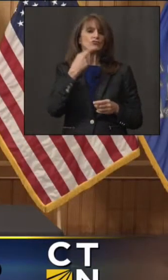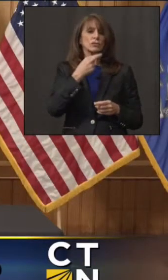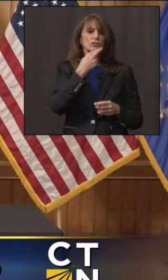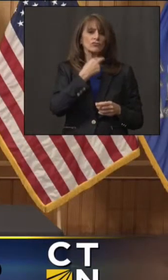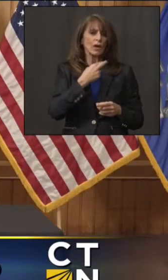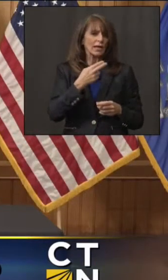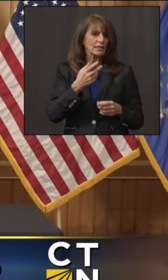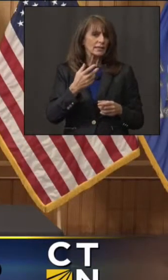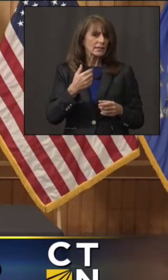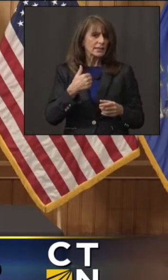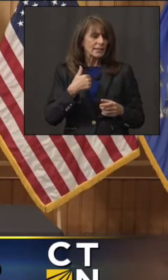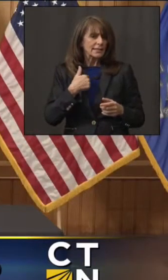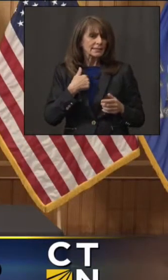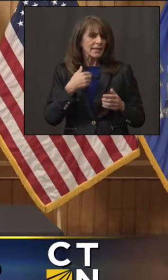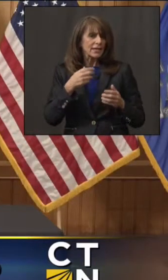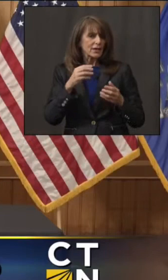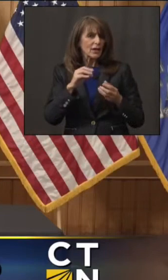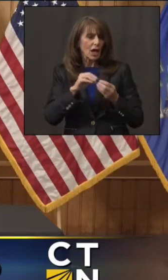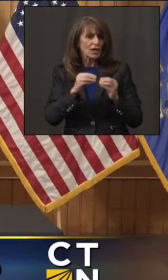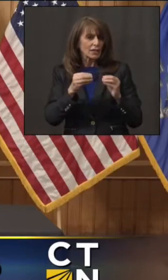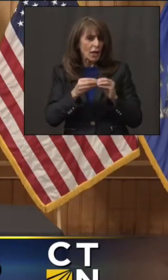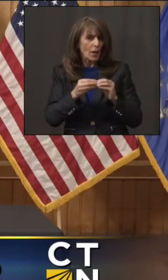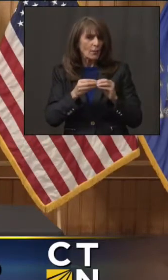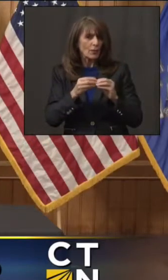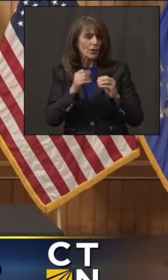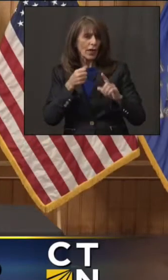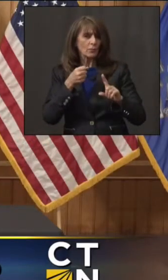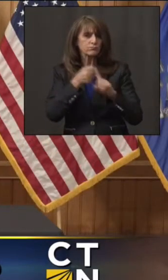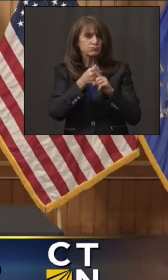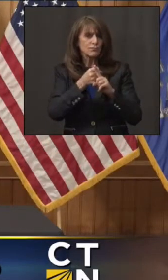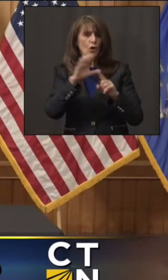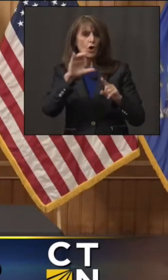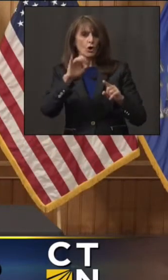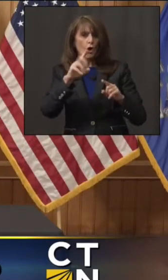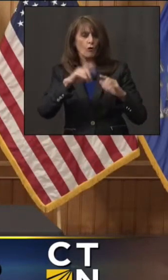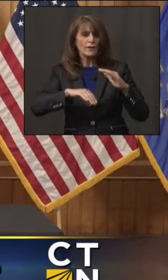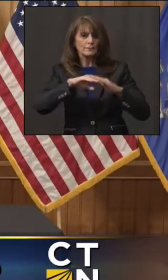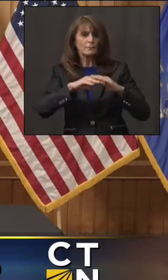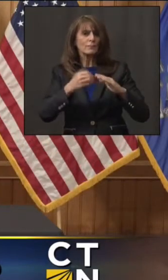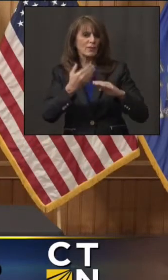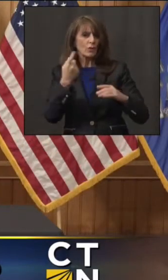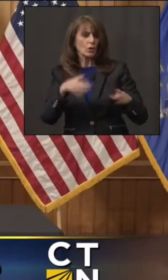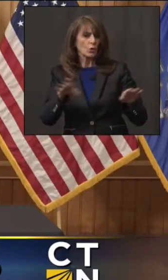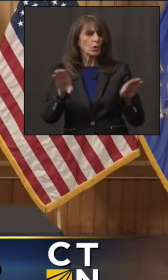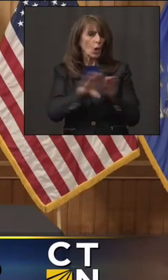or benchmark the state would have to see to even lead to that possibility?